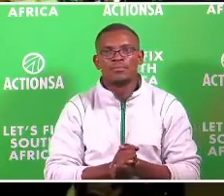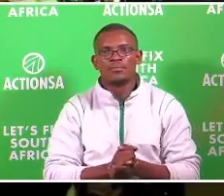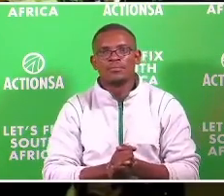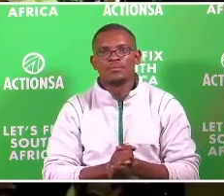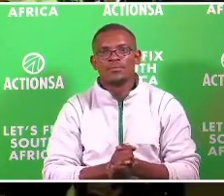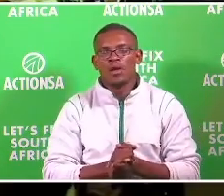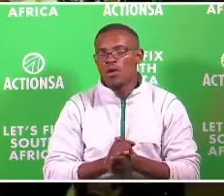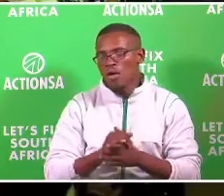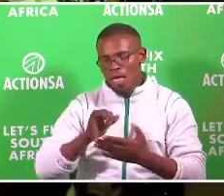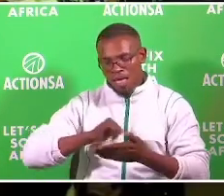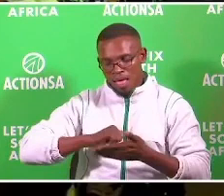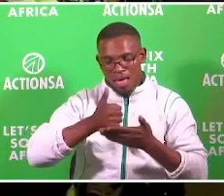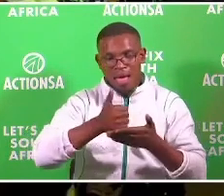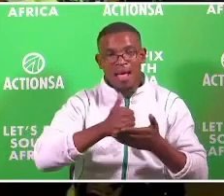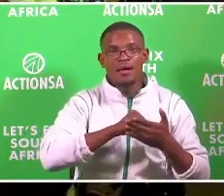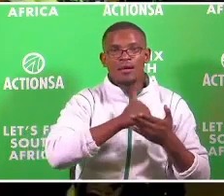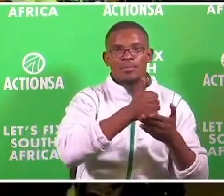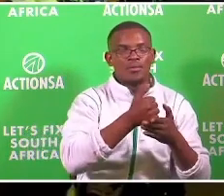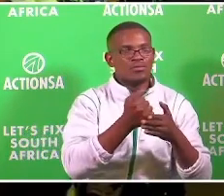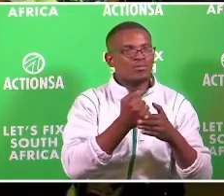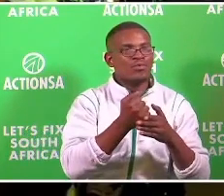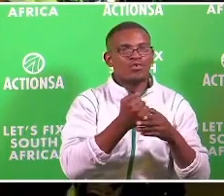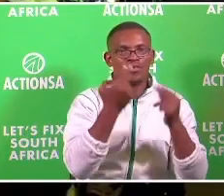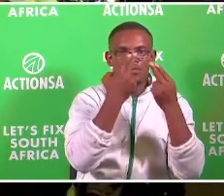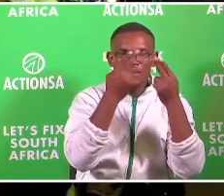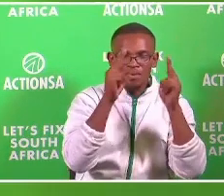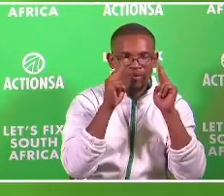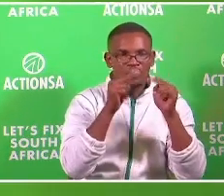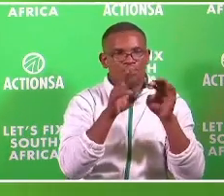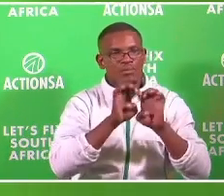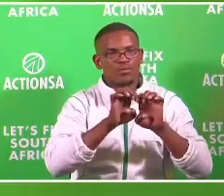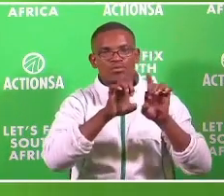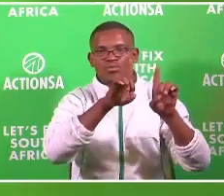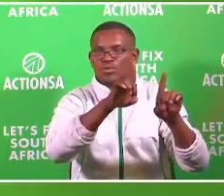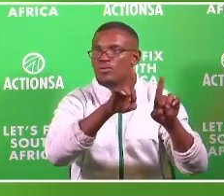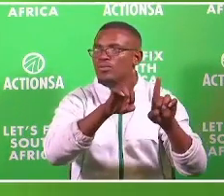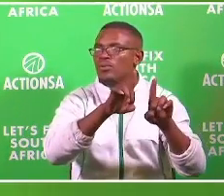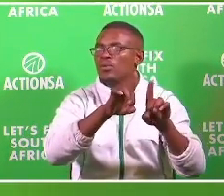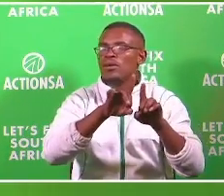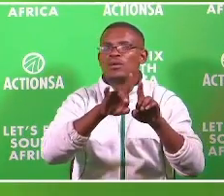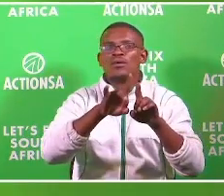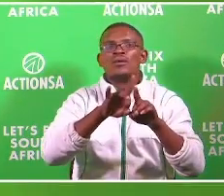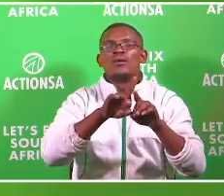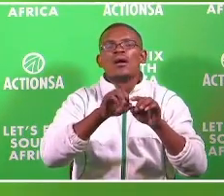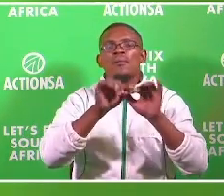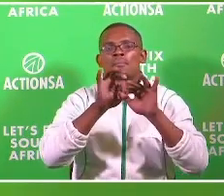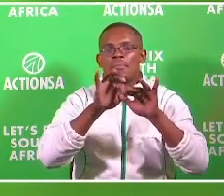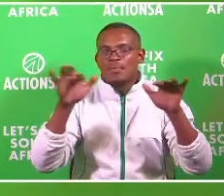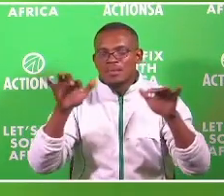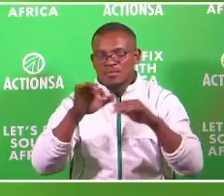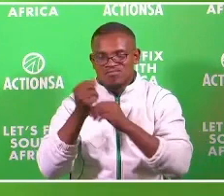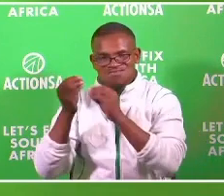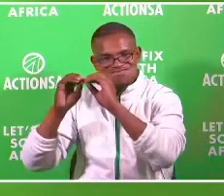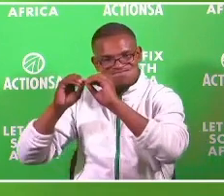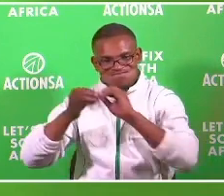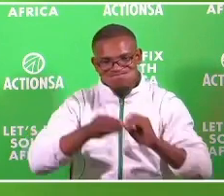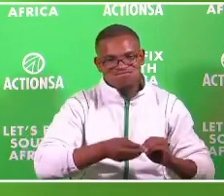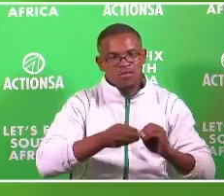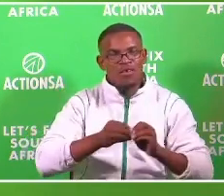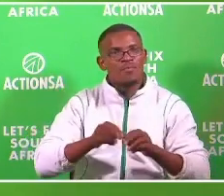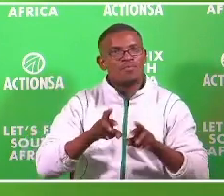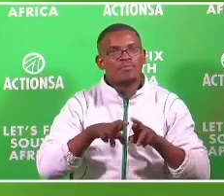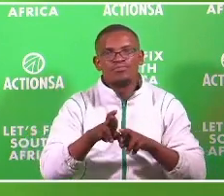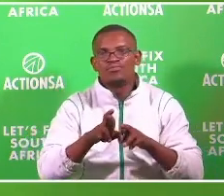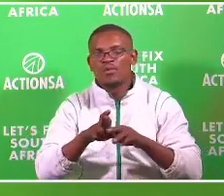We will help fund tertiary education and ignite massive public construction to make life for the